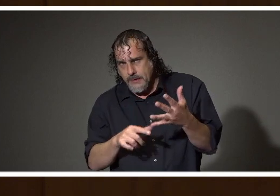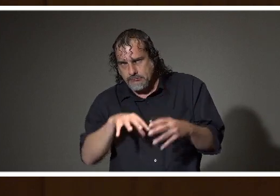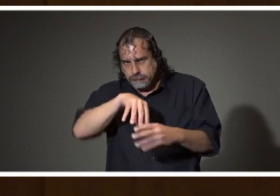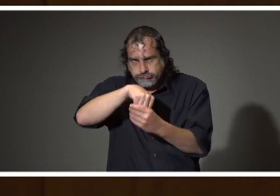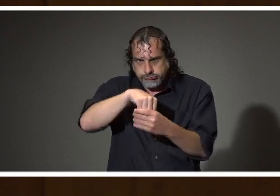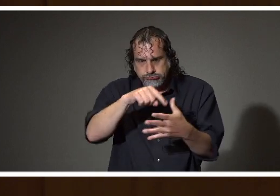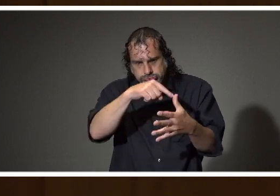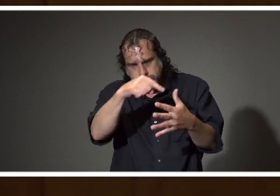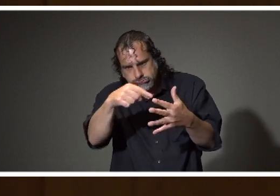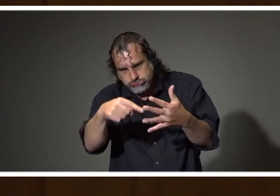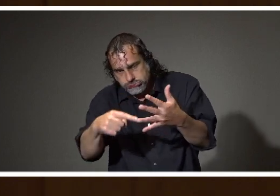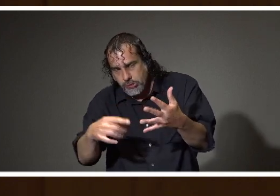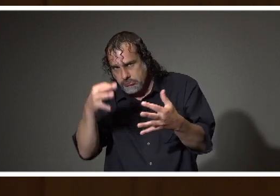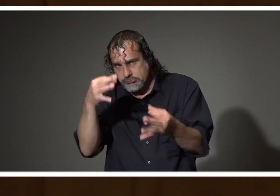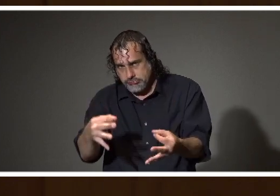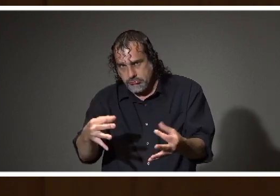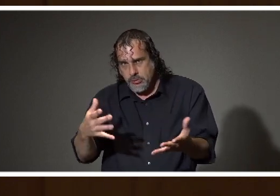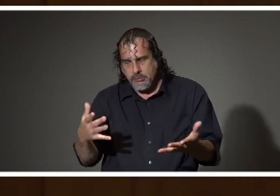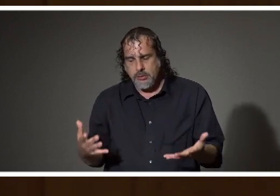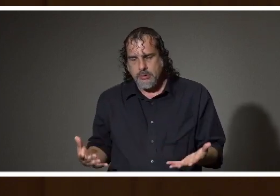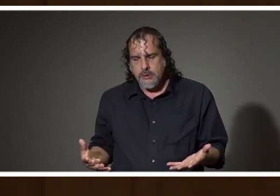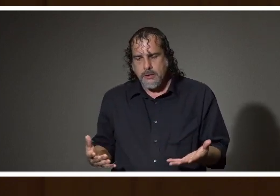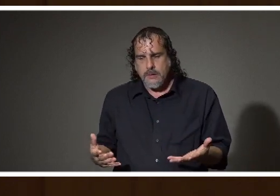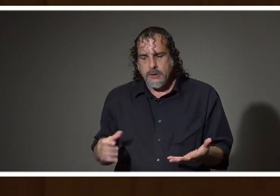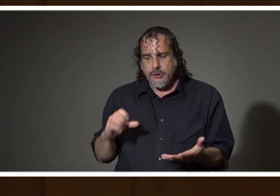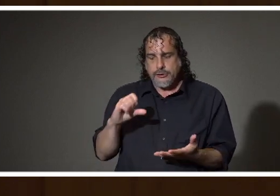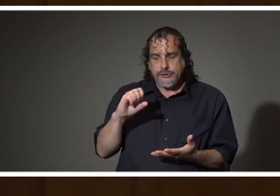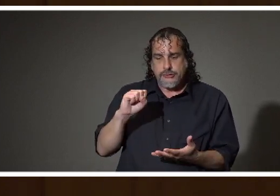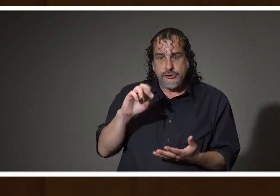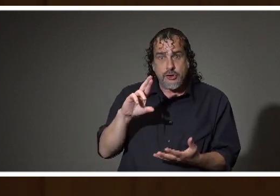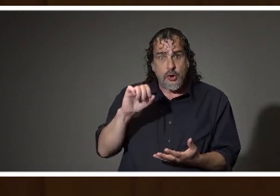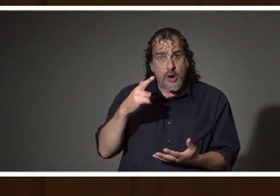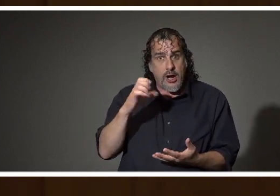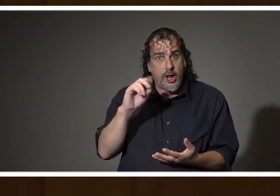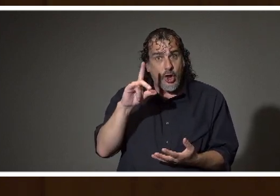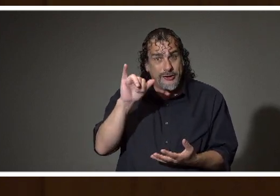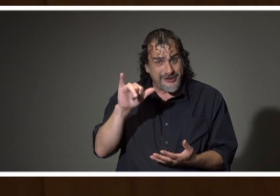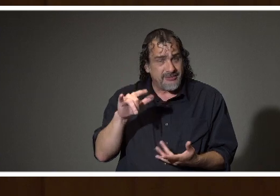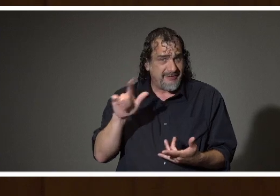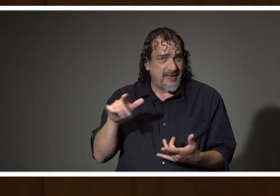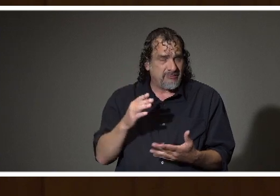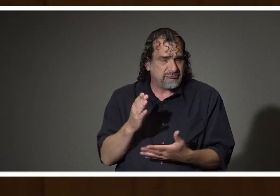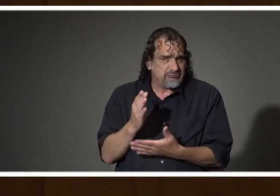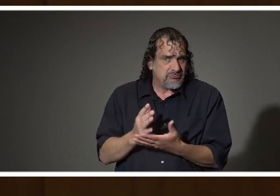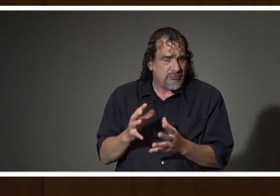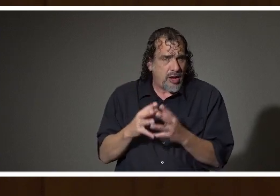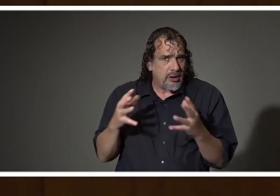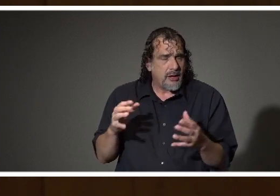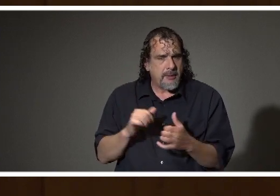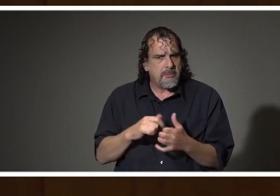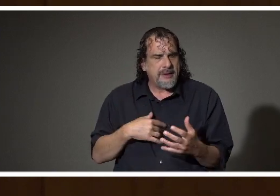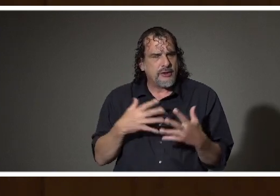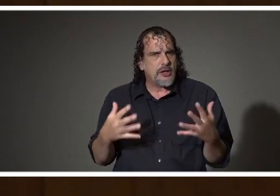serology, there's been a lot of excitement around serology, but there's also a lot of doubt. Professional guidelines have basically stated that right now it's